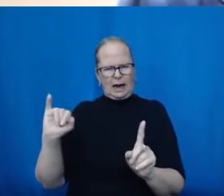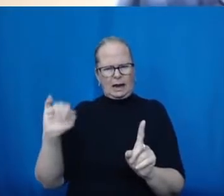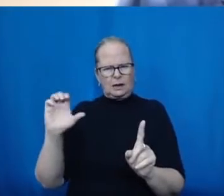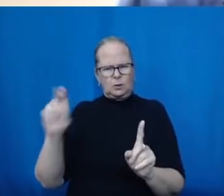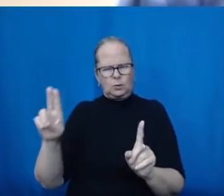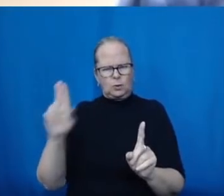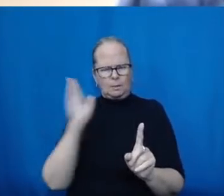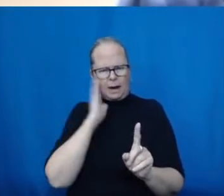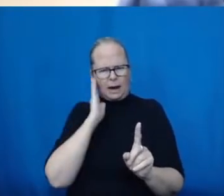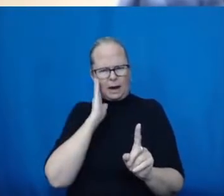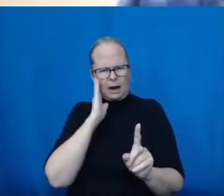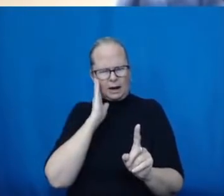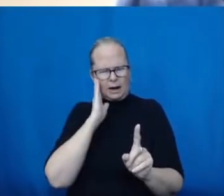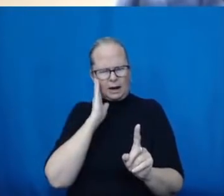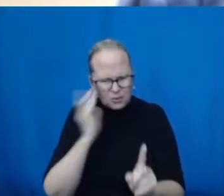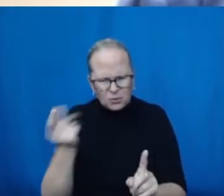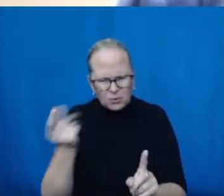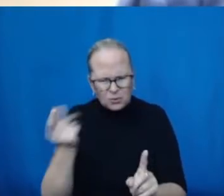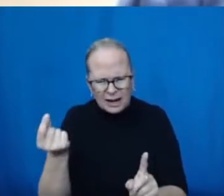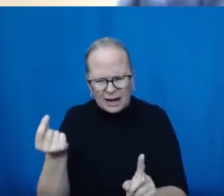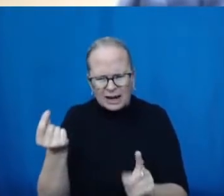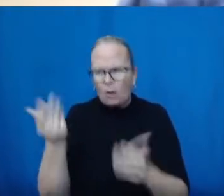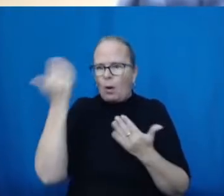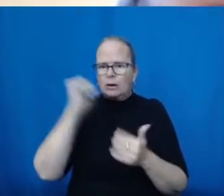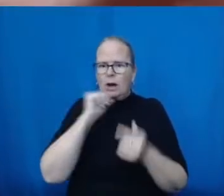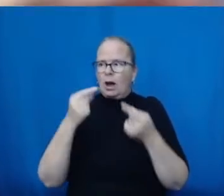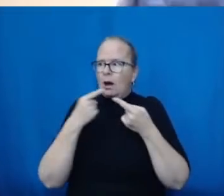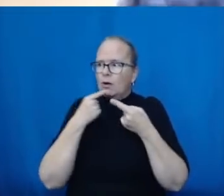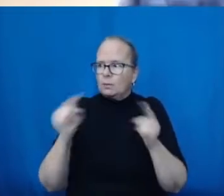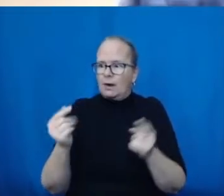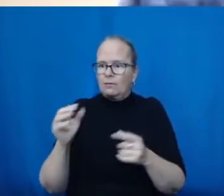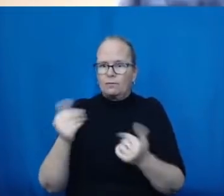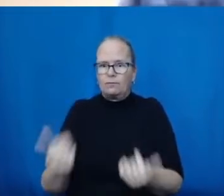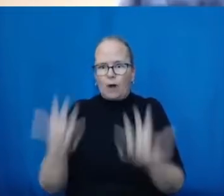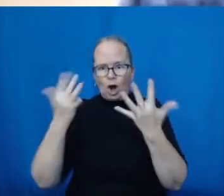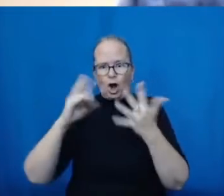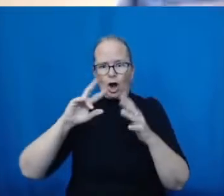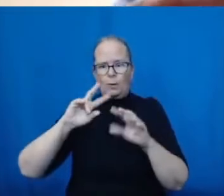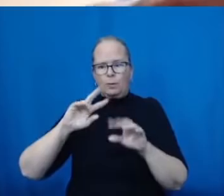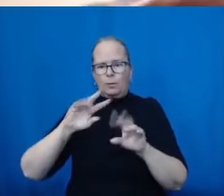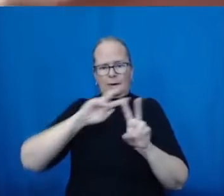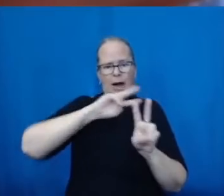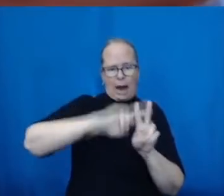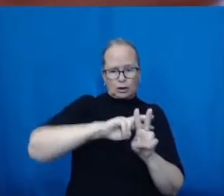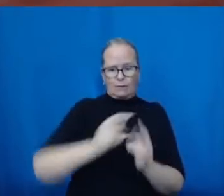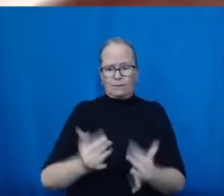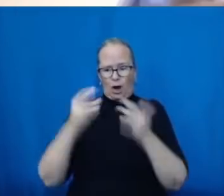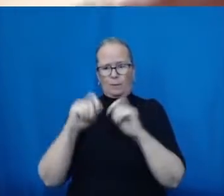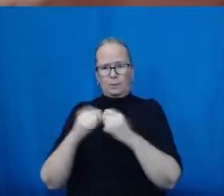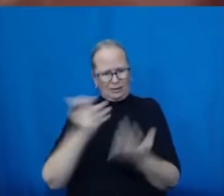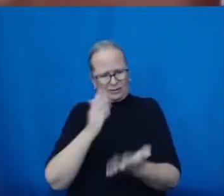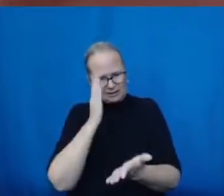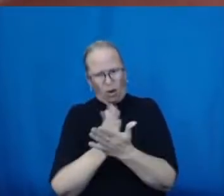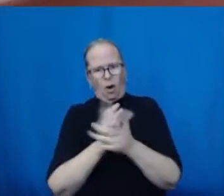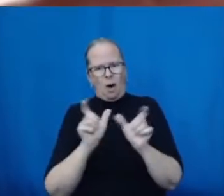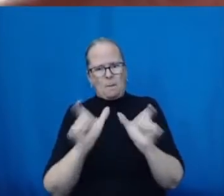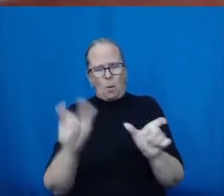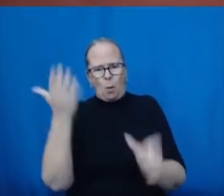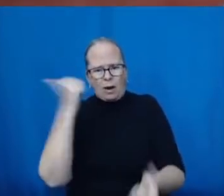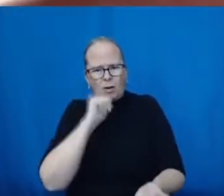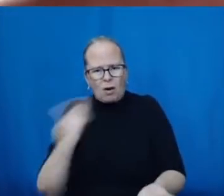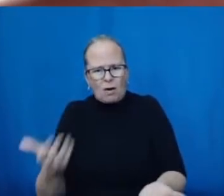like having a bathtub, and instead of turning off the taps of sick patients, of